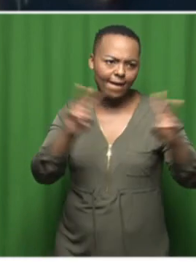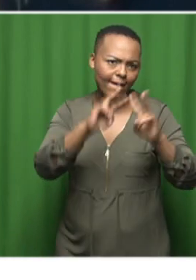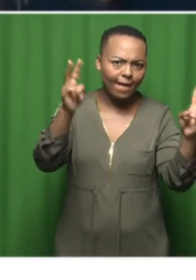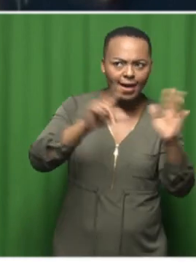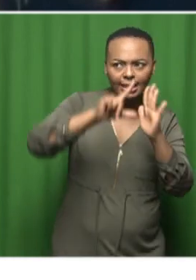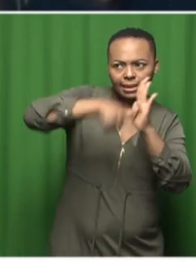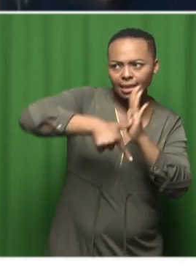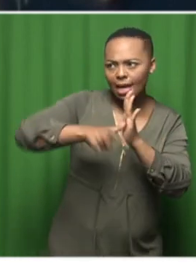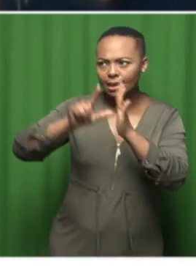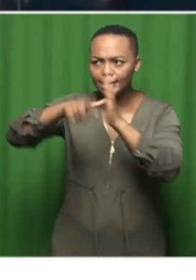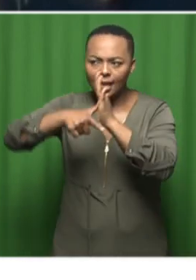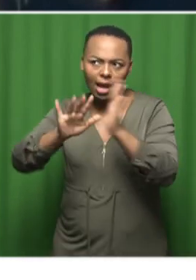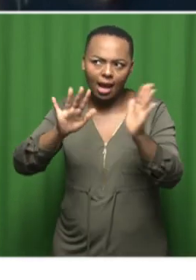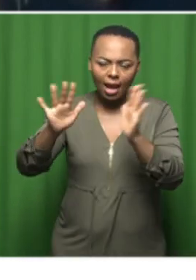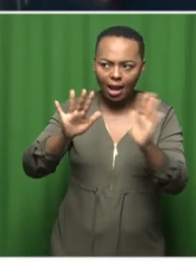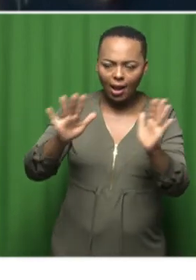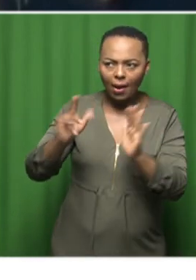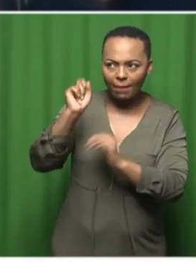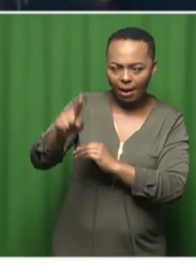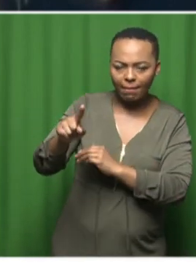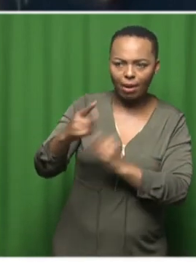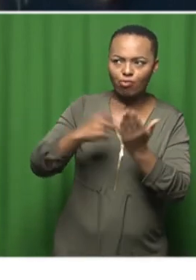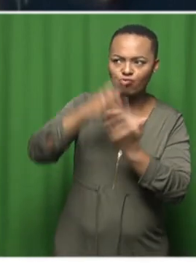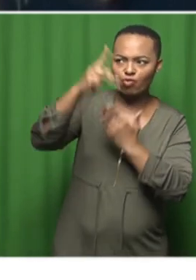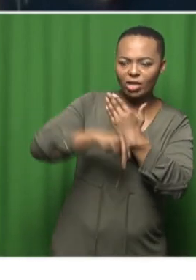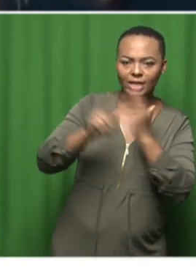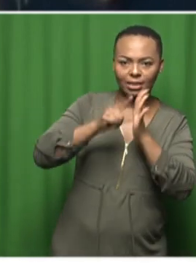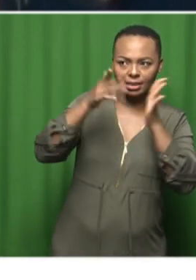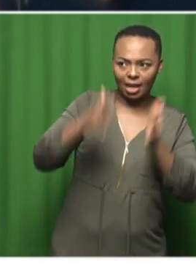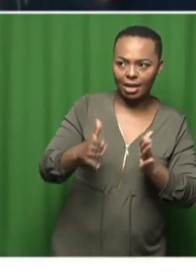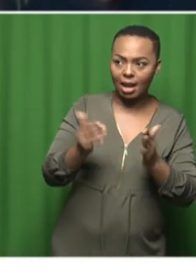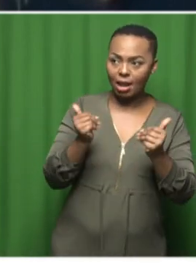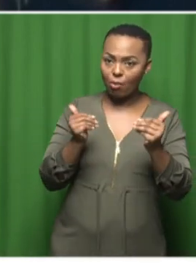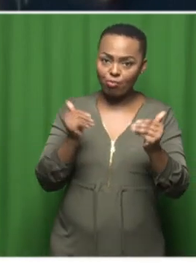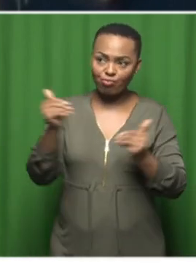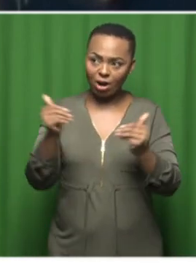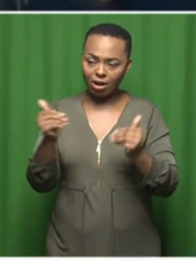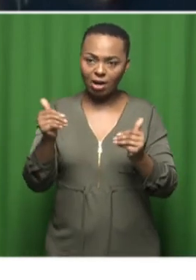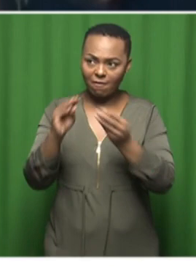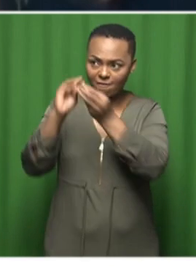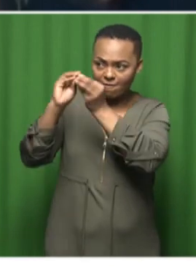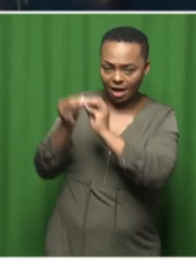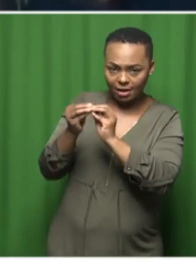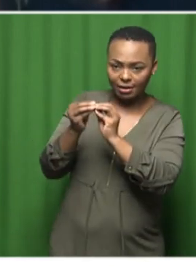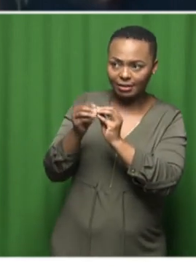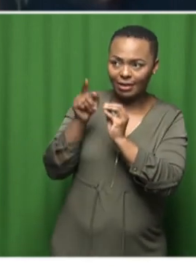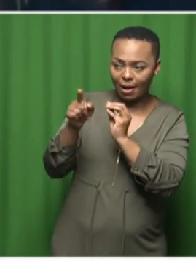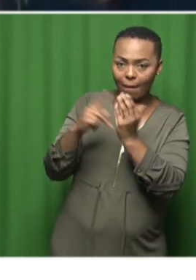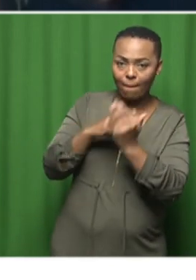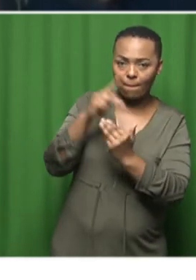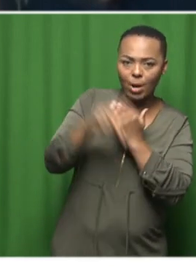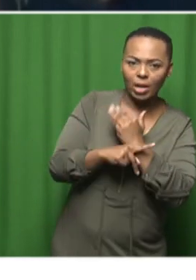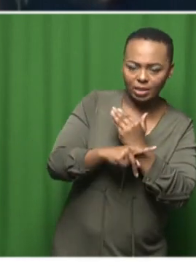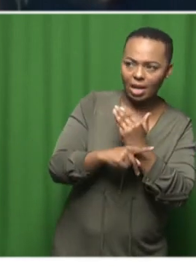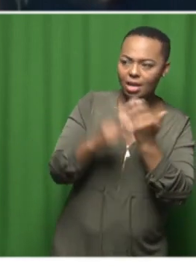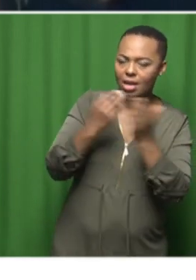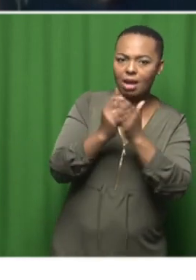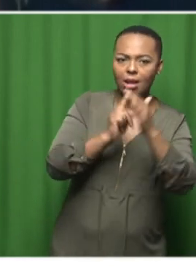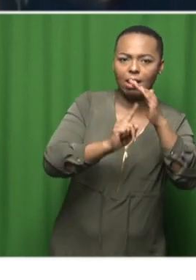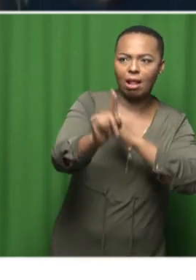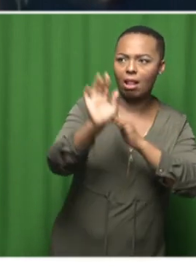an architect or a product designer. But now you're manufacturing product, and it goes in high-end, restaurants